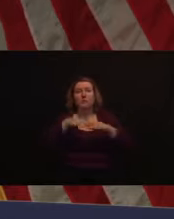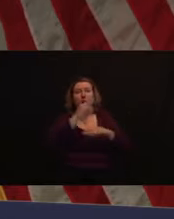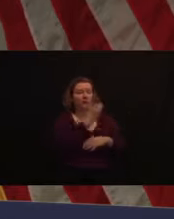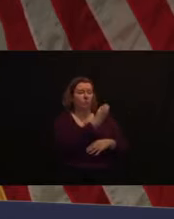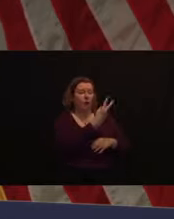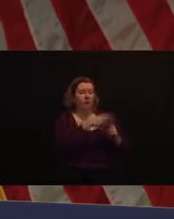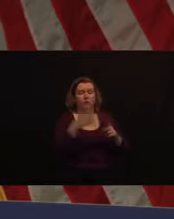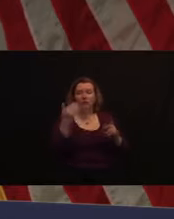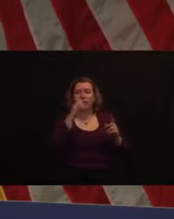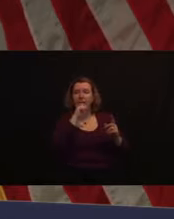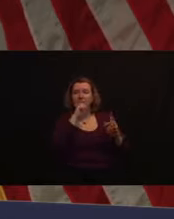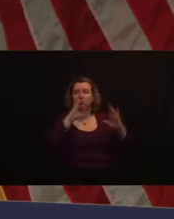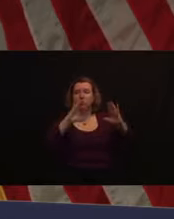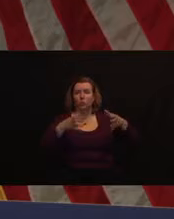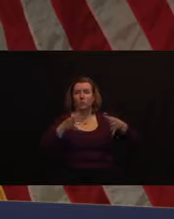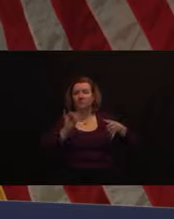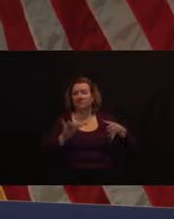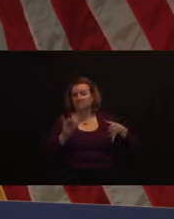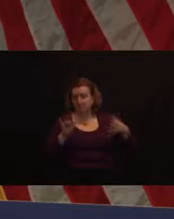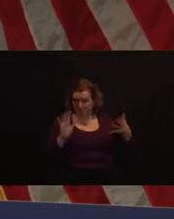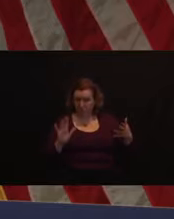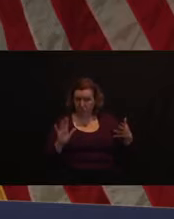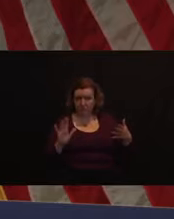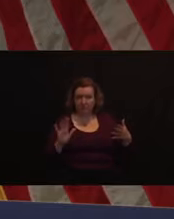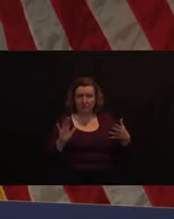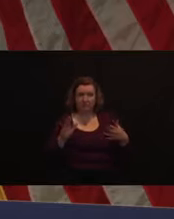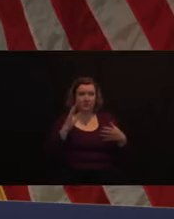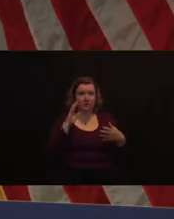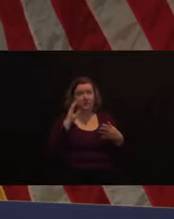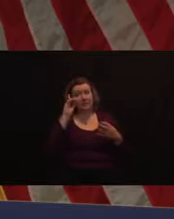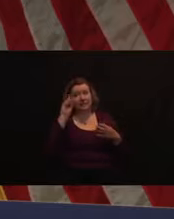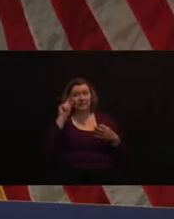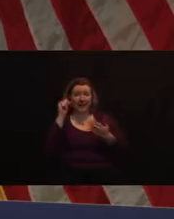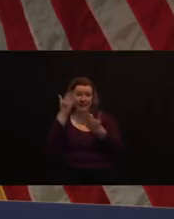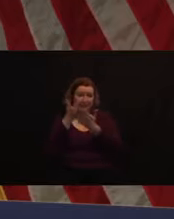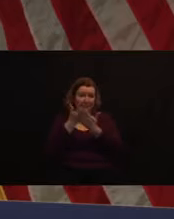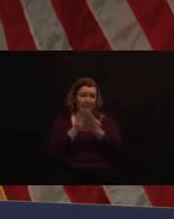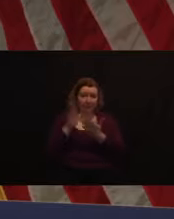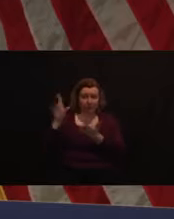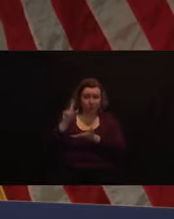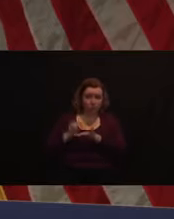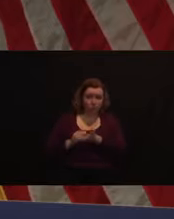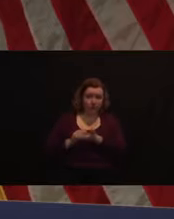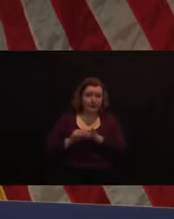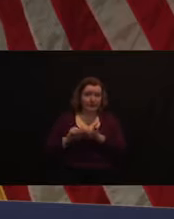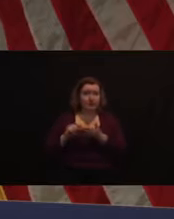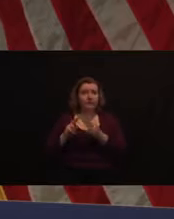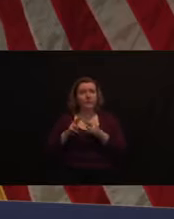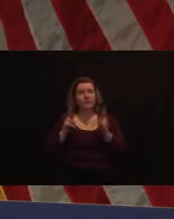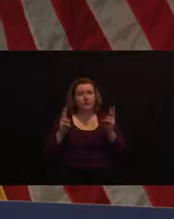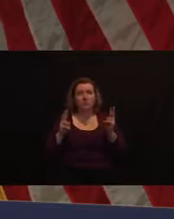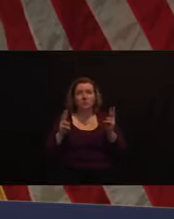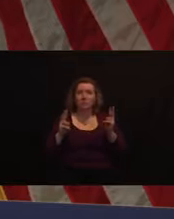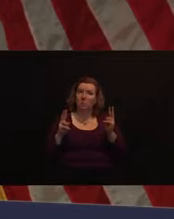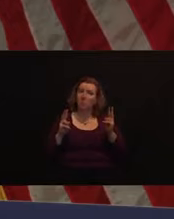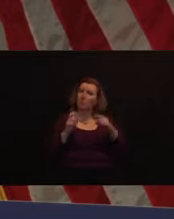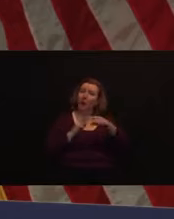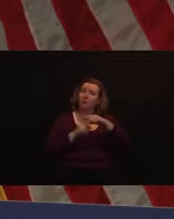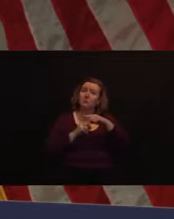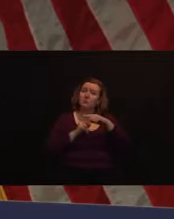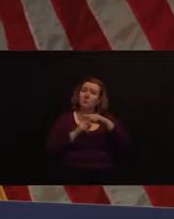population. And the top-line data that they reported in their press release is very encouraging for this